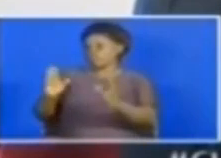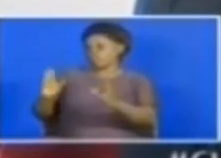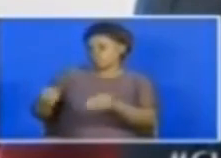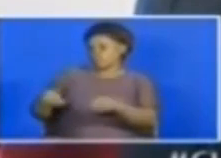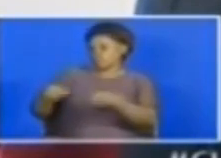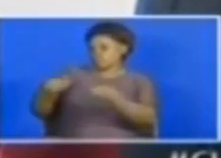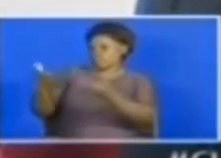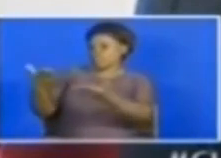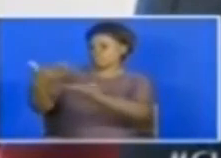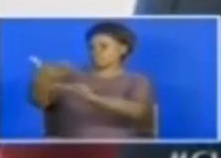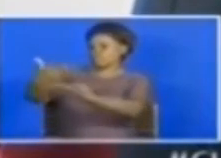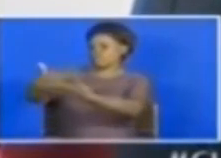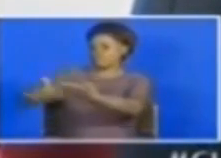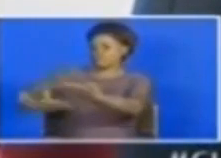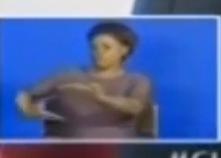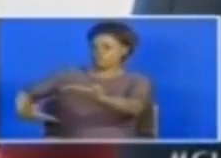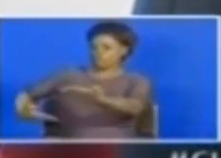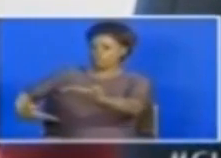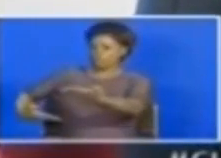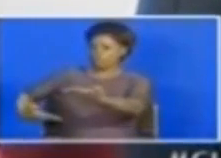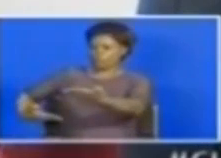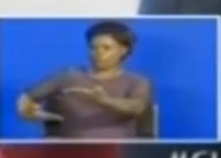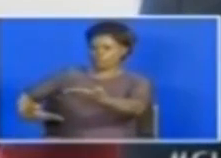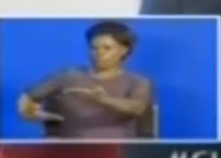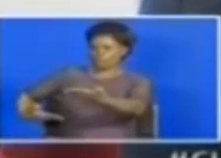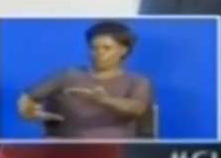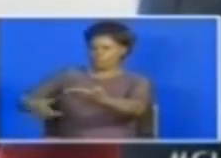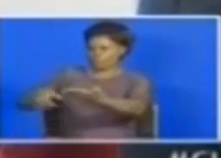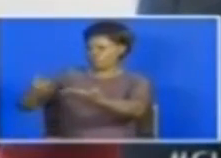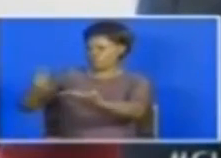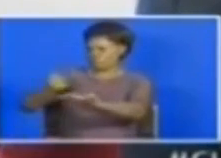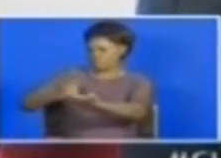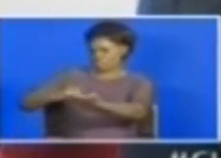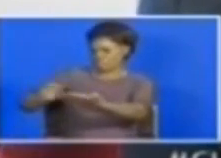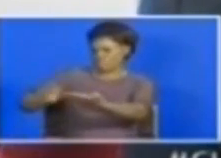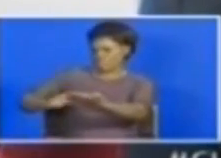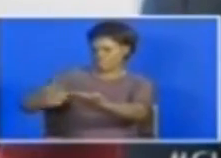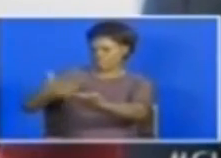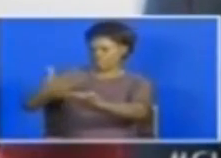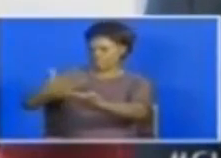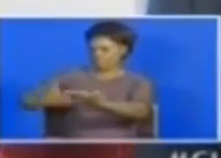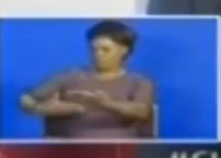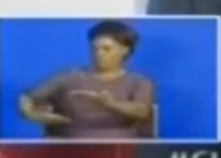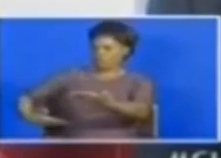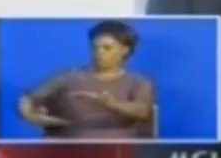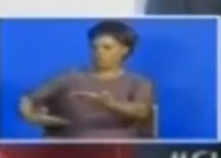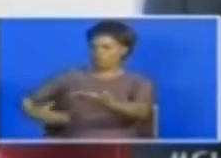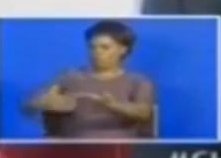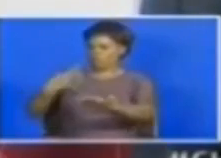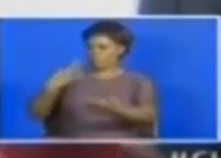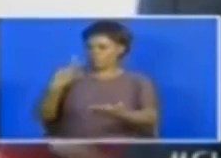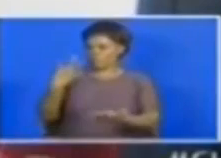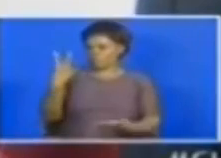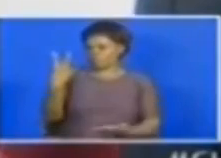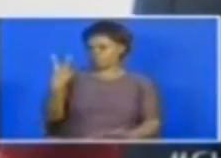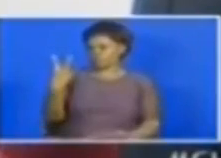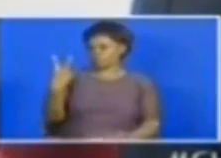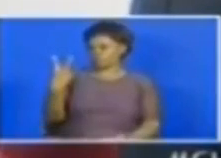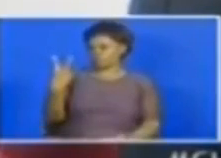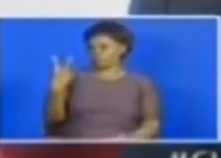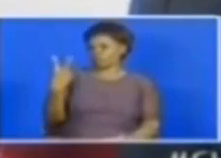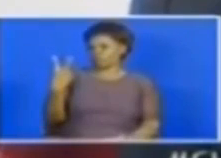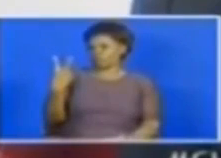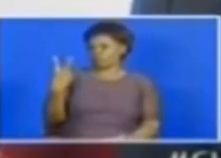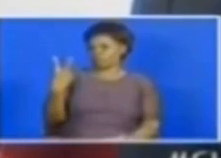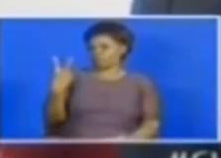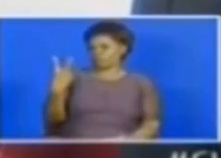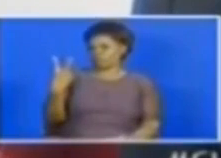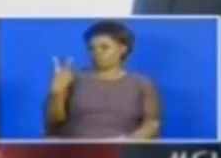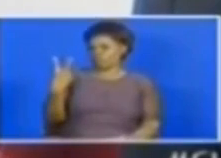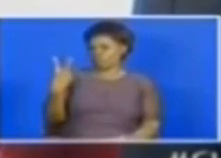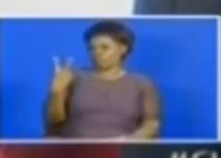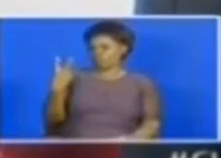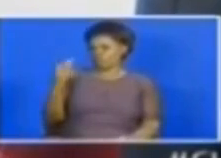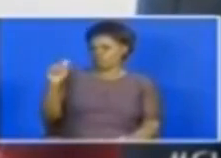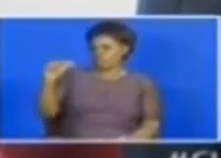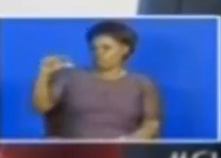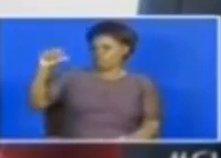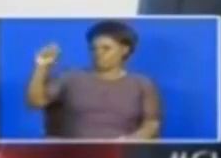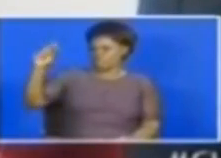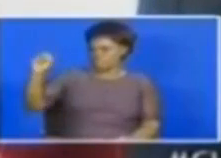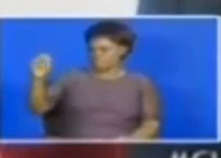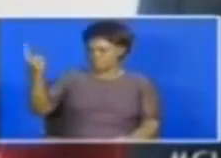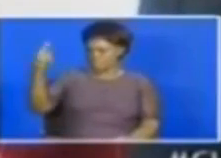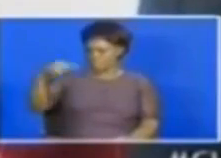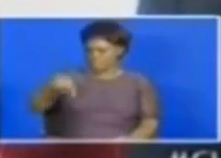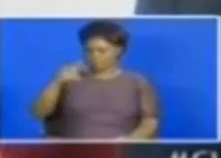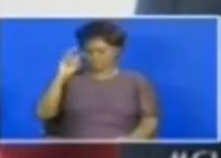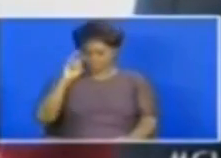to consider that complementary, and we are going to have you sign the 32 form, whereby you'll have agents come, look